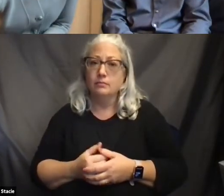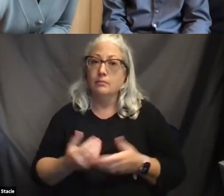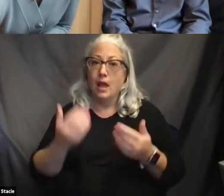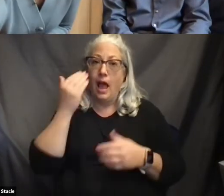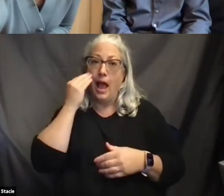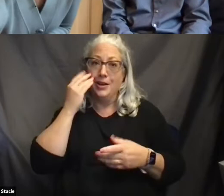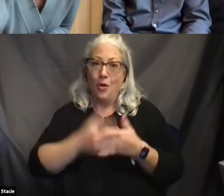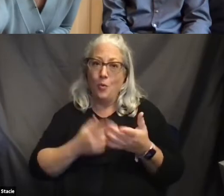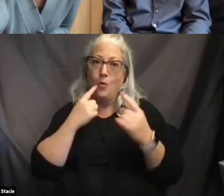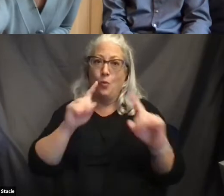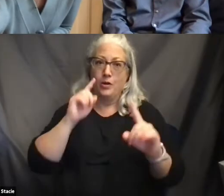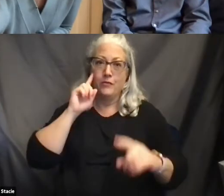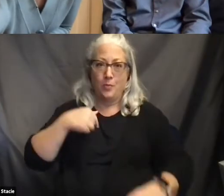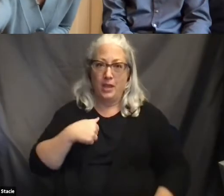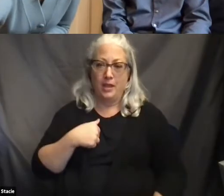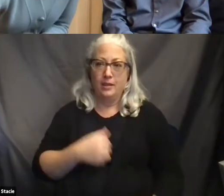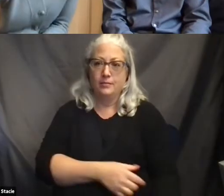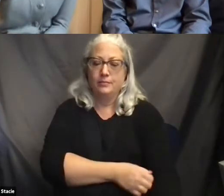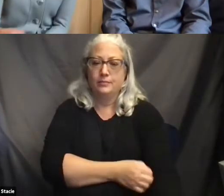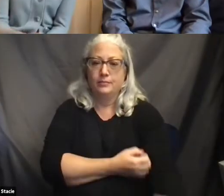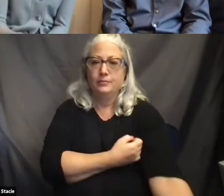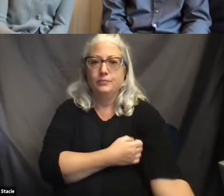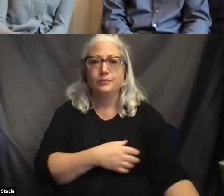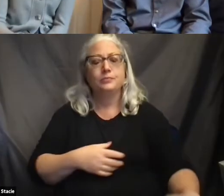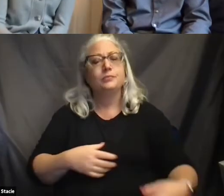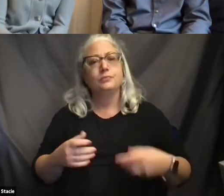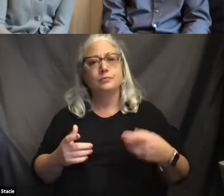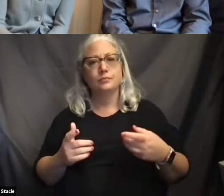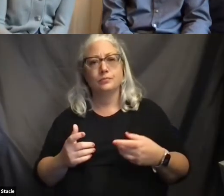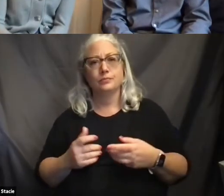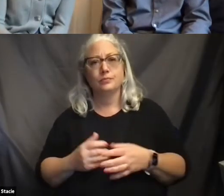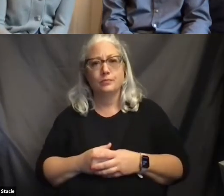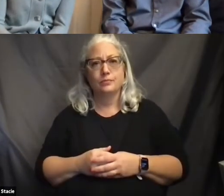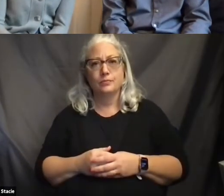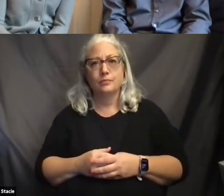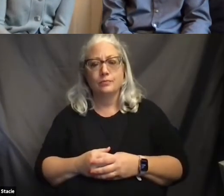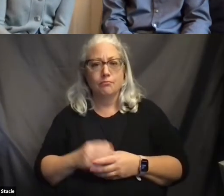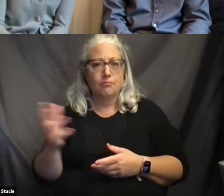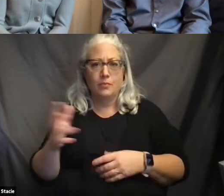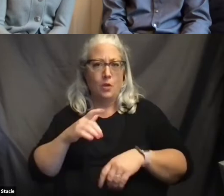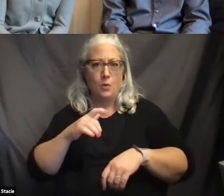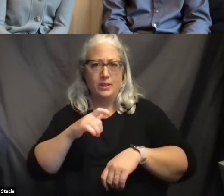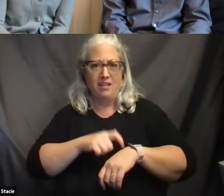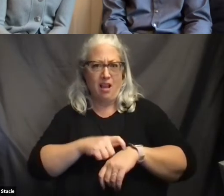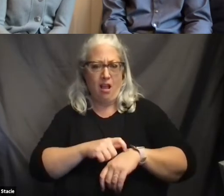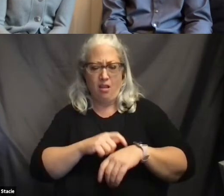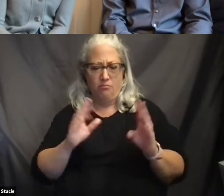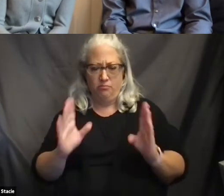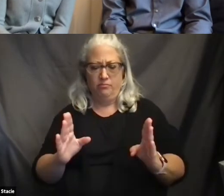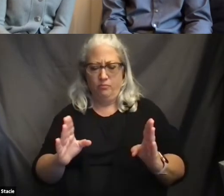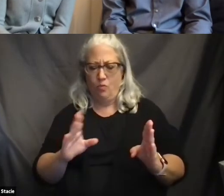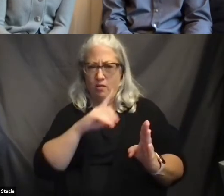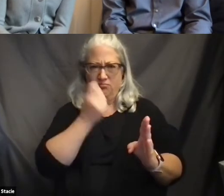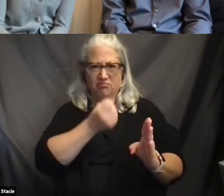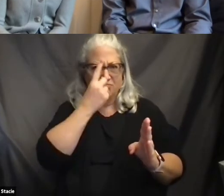me, so to speak. Like I said, it was a time period where I didn't understand what it was. So